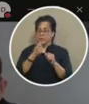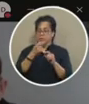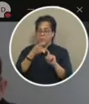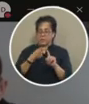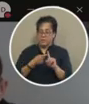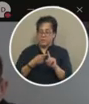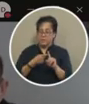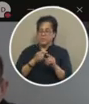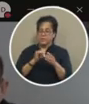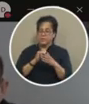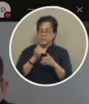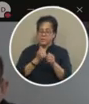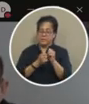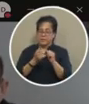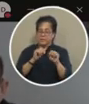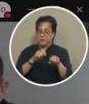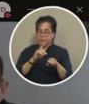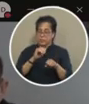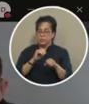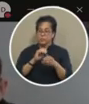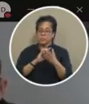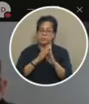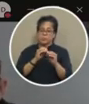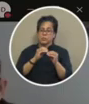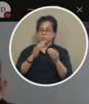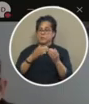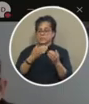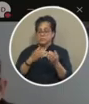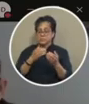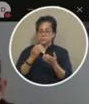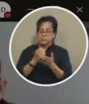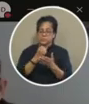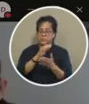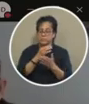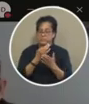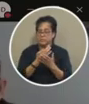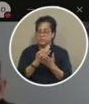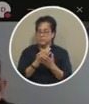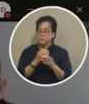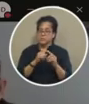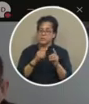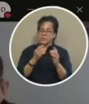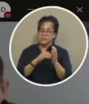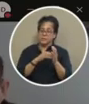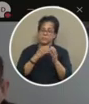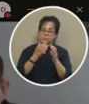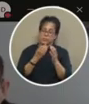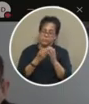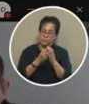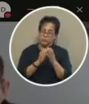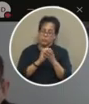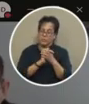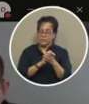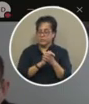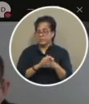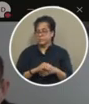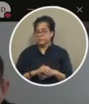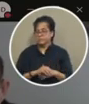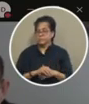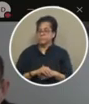or whatever we can do, just so it becomes a little bit easier to get that funding in the future. But again, congratulations. That's exactly it. Thank